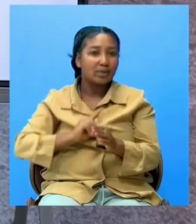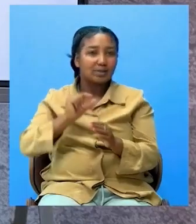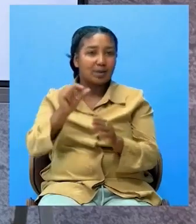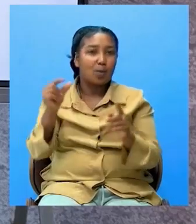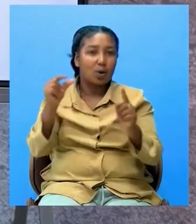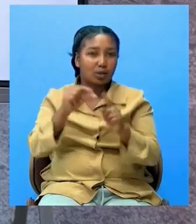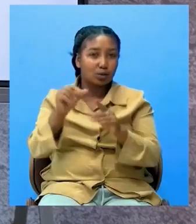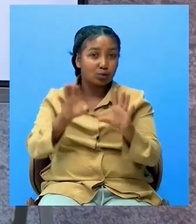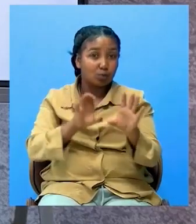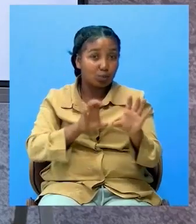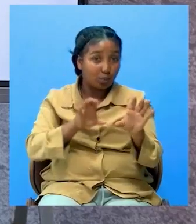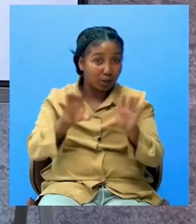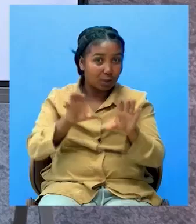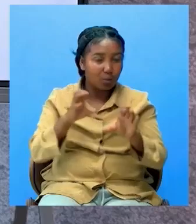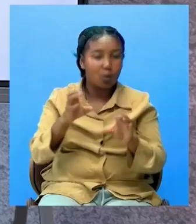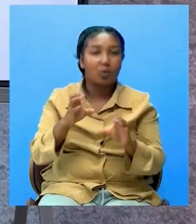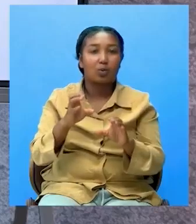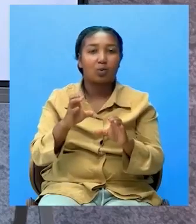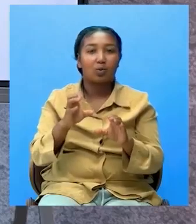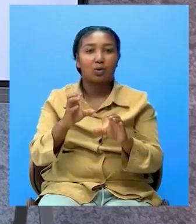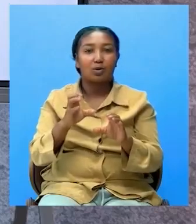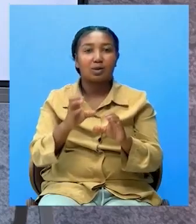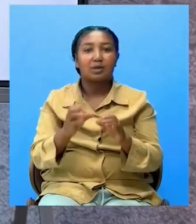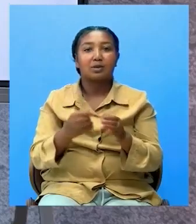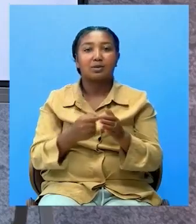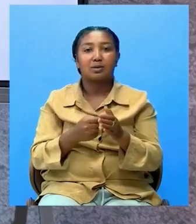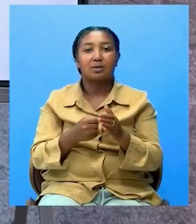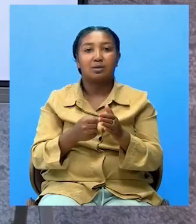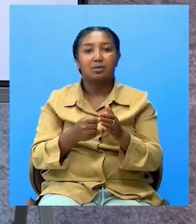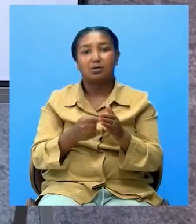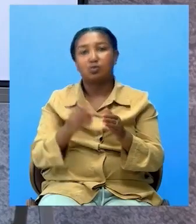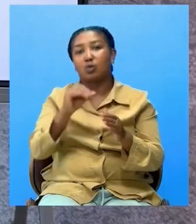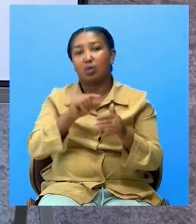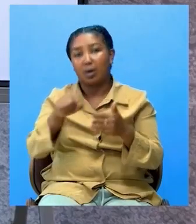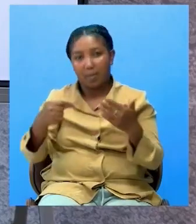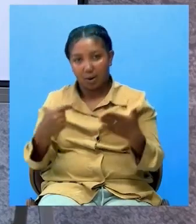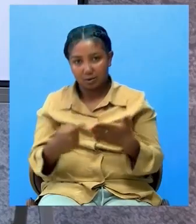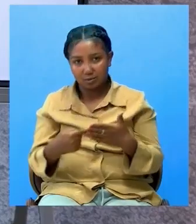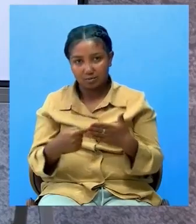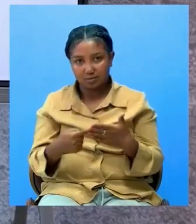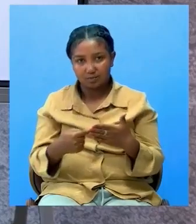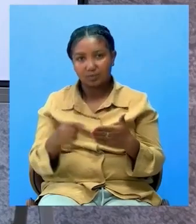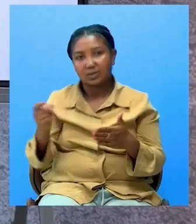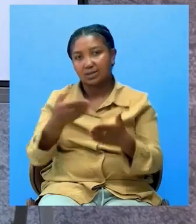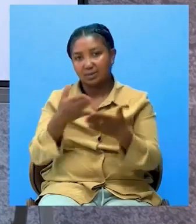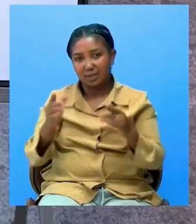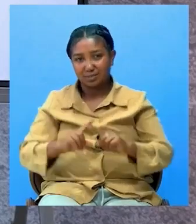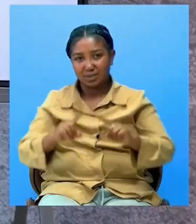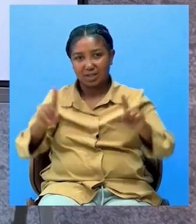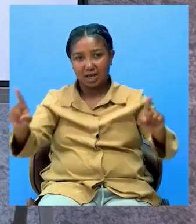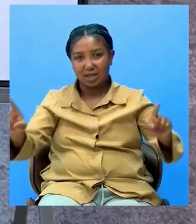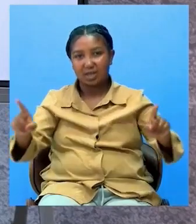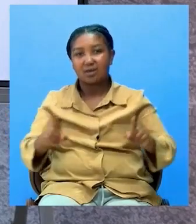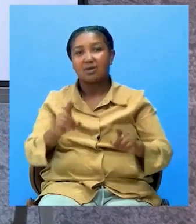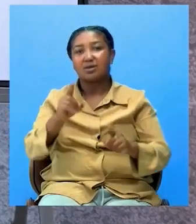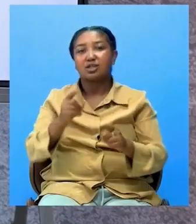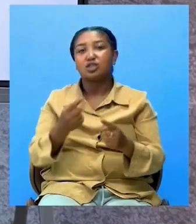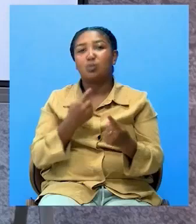words to make it more clear, just to talk about something, especially in spoken